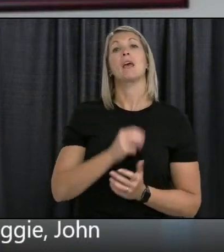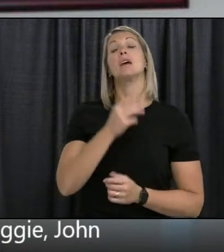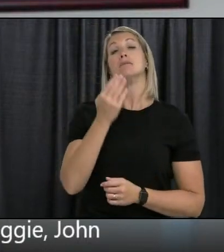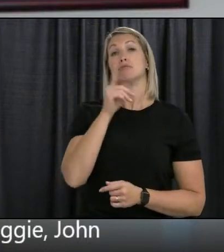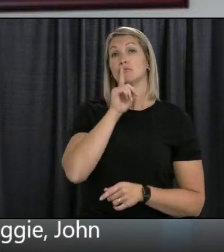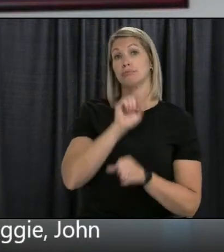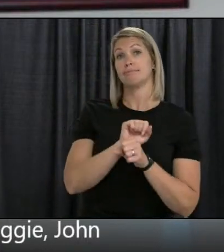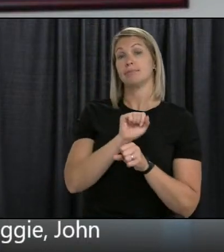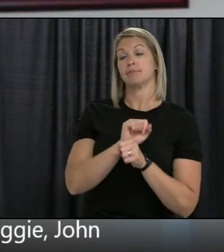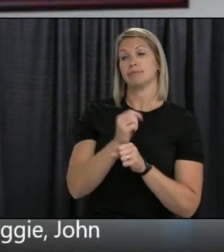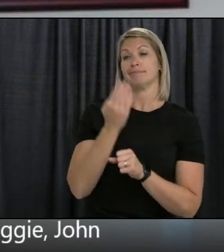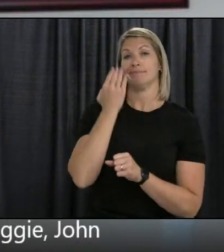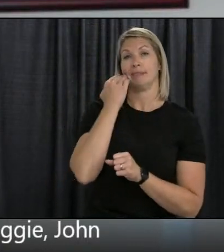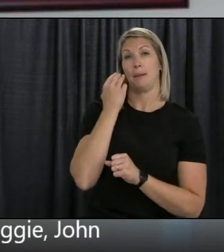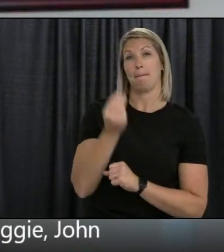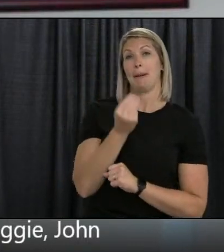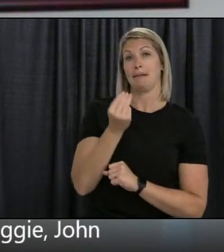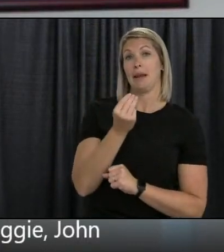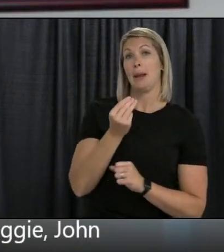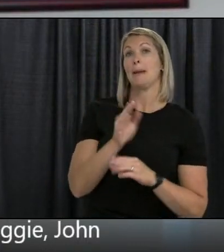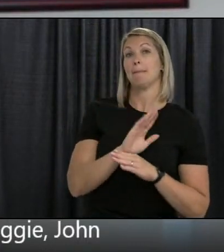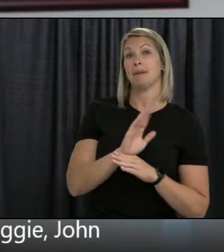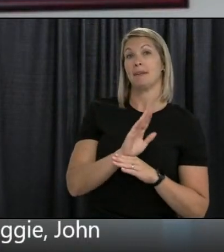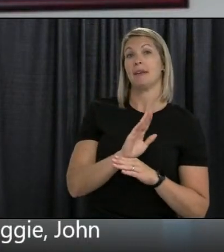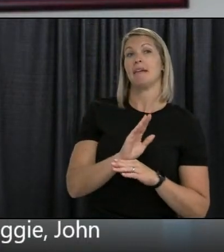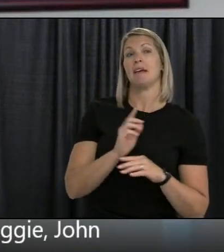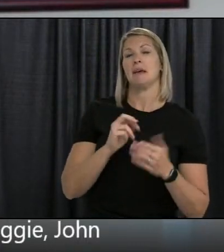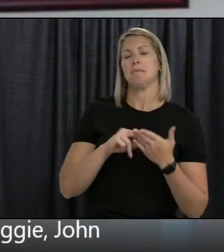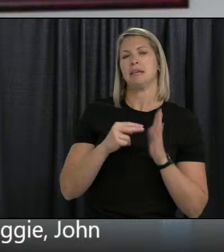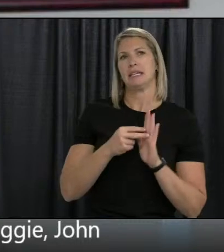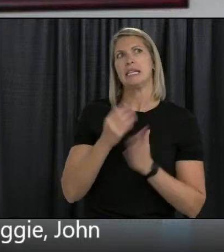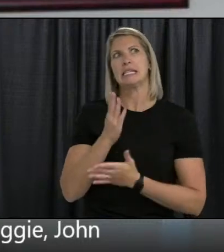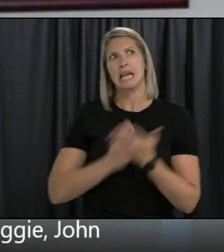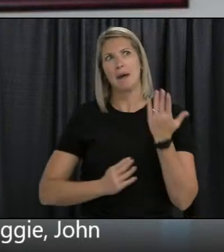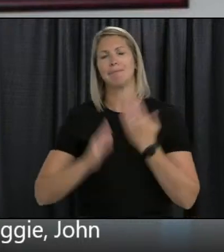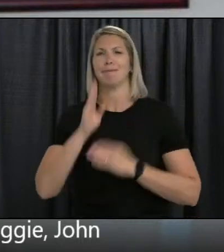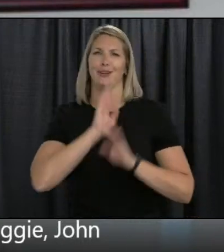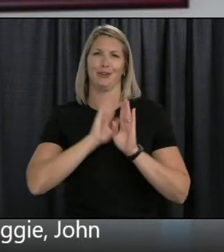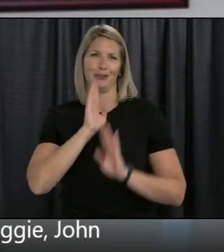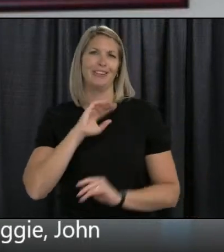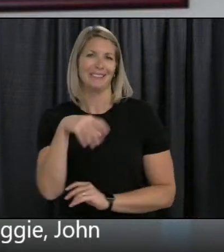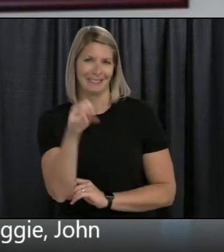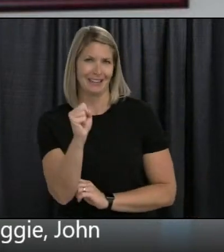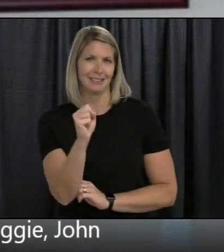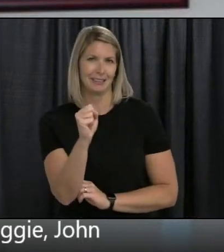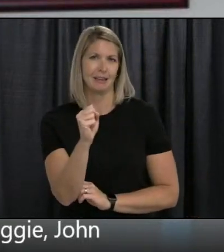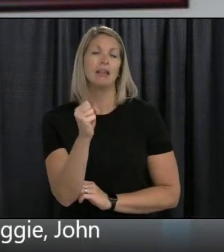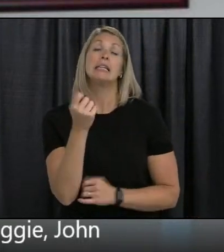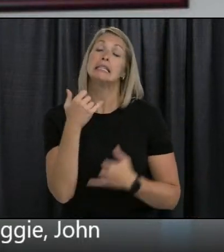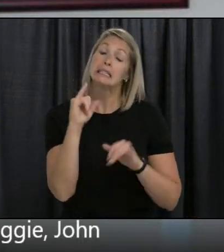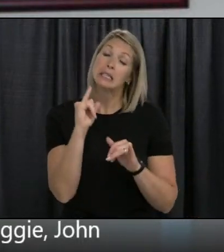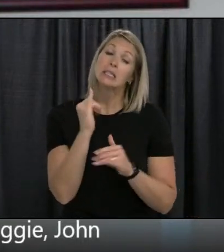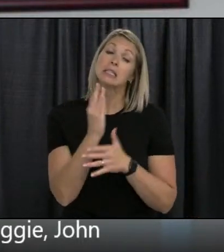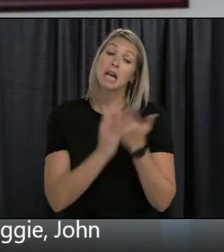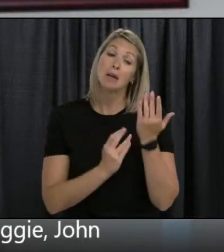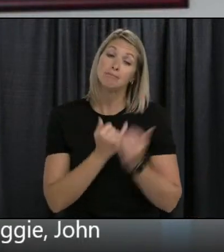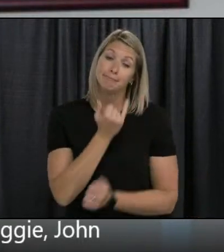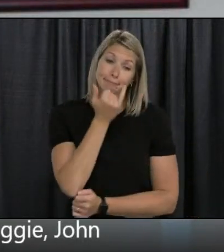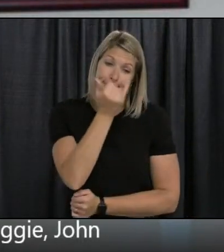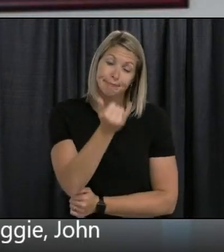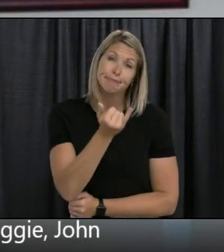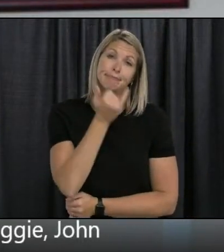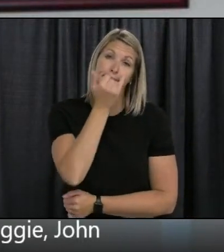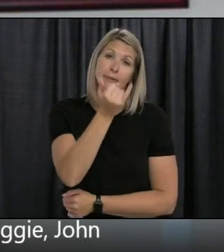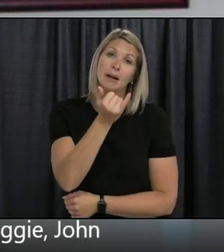yesterday, which caused some grief, for want of a better word. We are working through that, and I know Eastern Health is continuing to